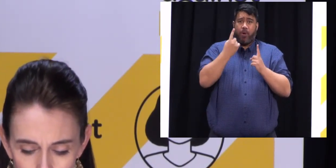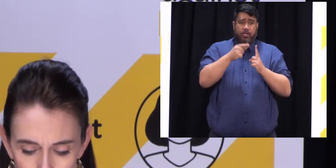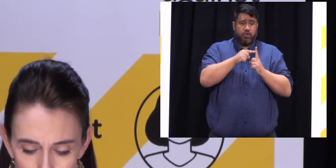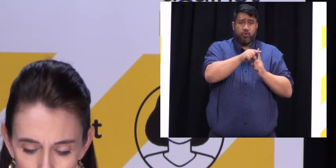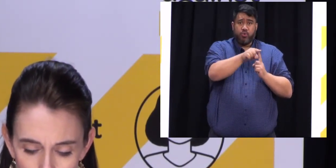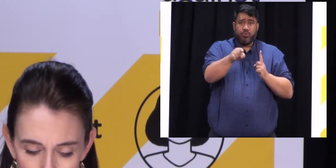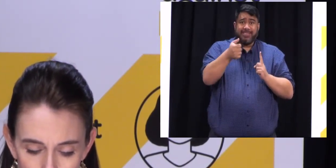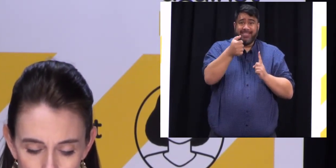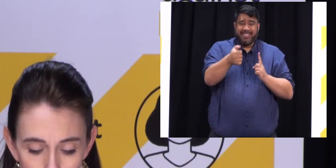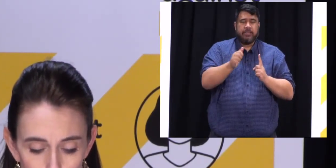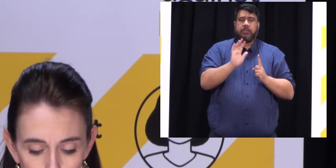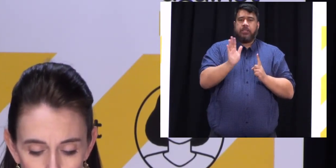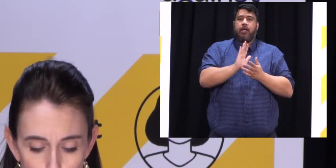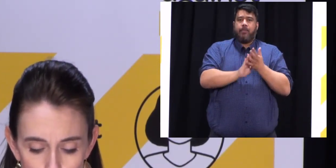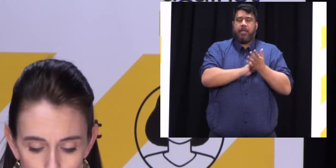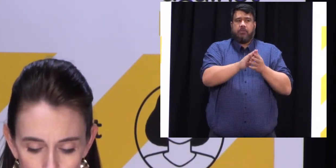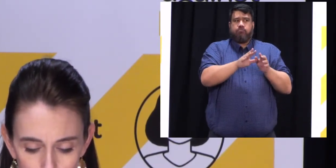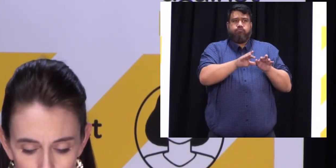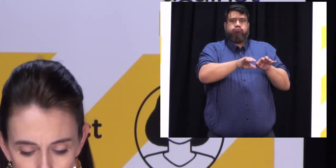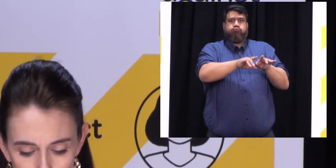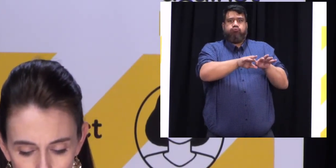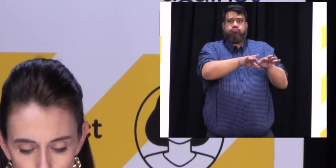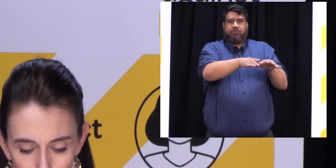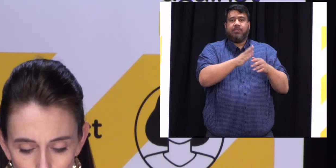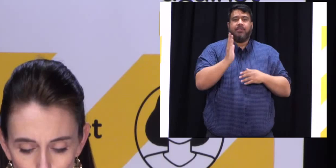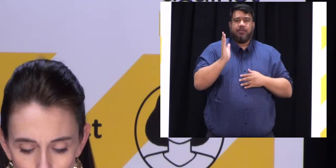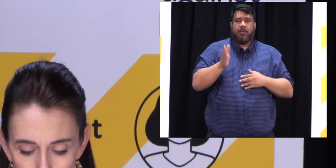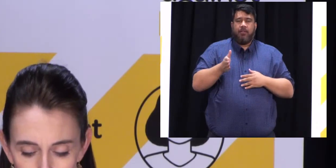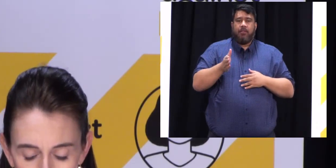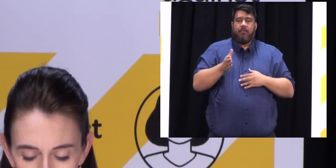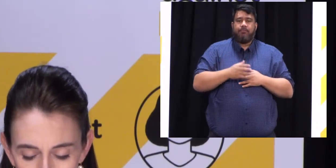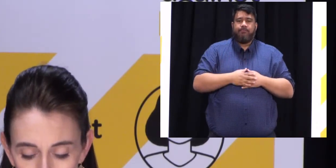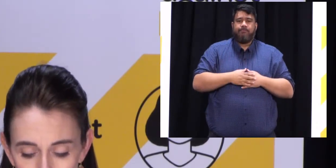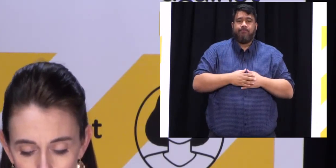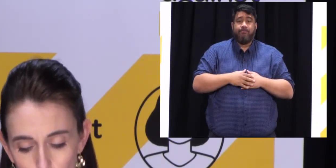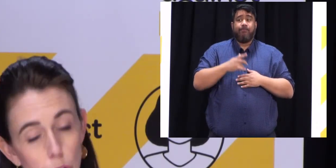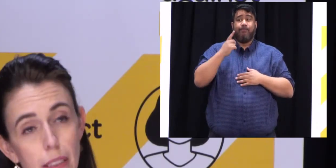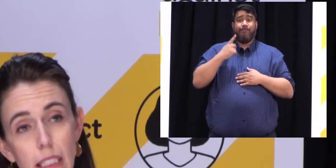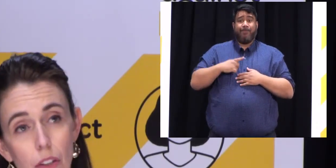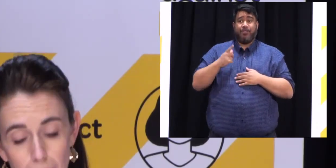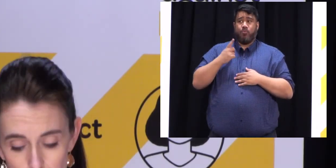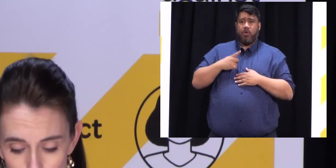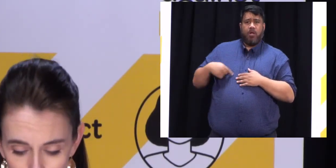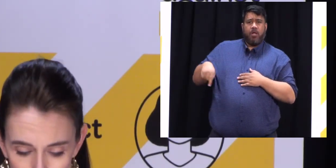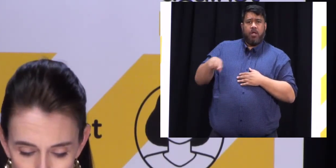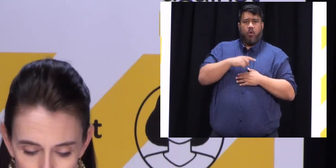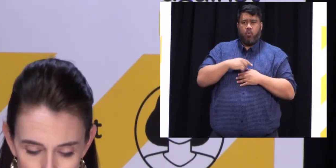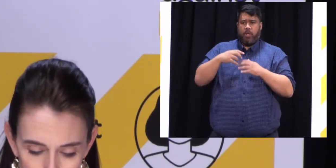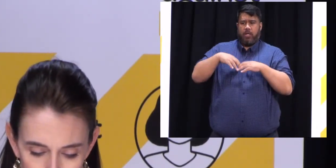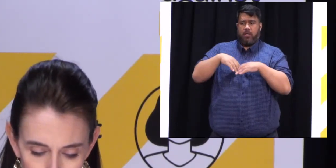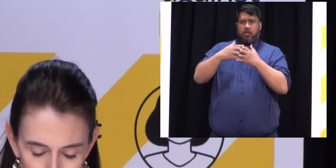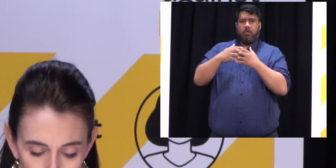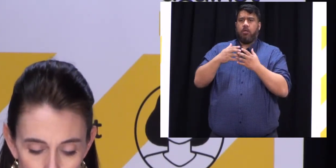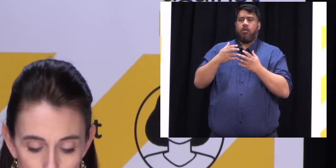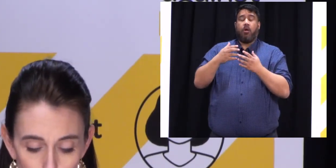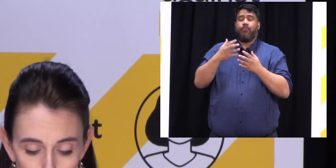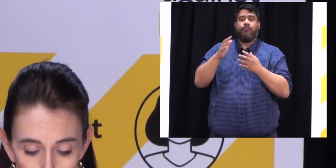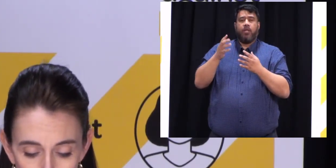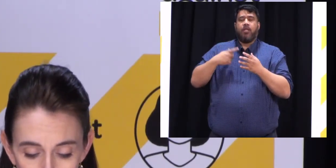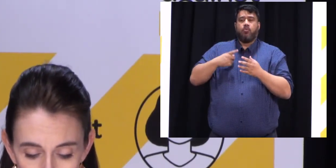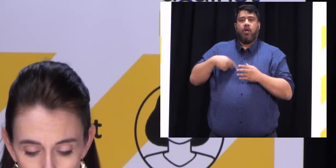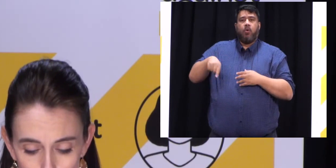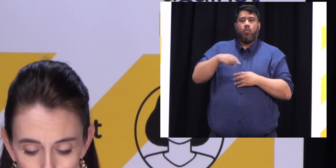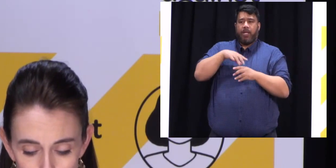had, and the fact that it does move rapidly and effectively, we have more than 320 locations of interest. Our